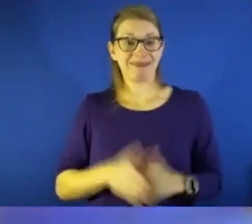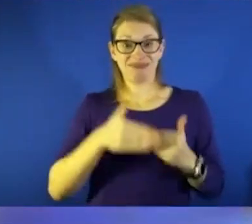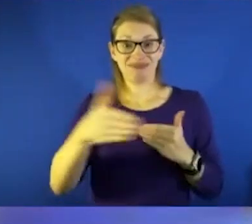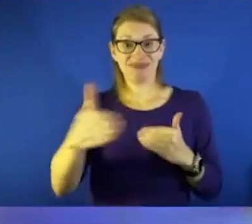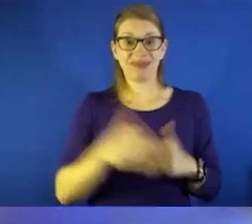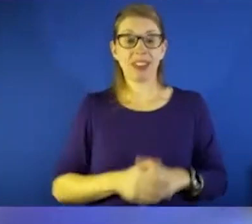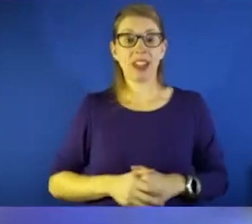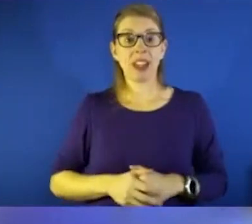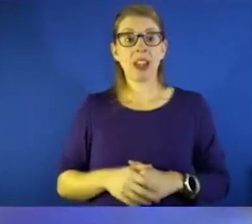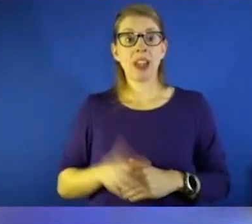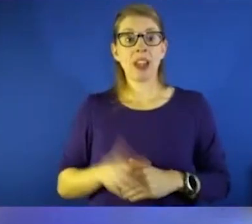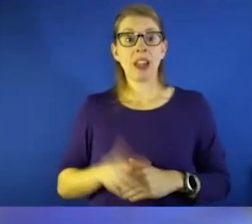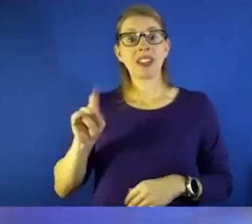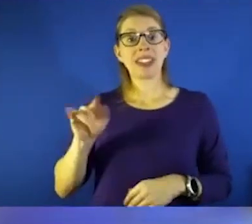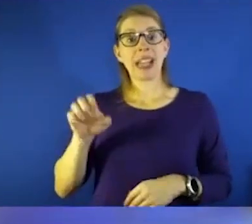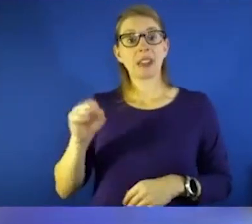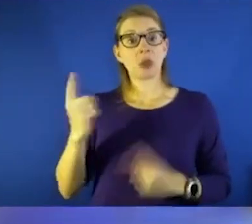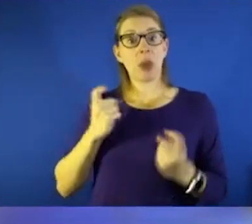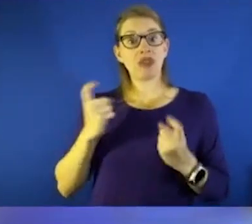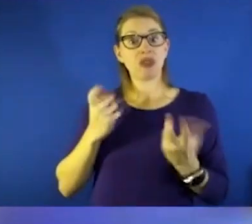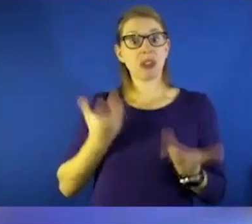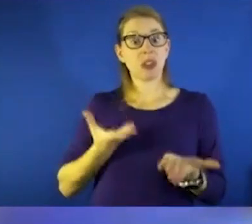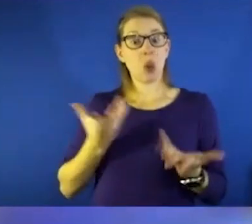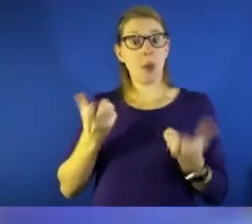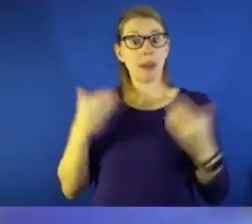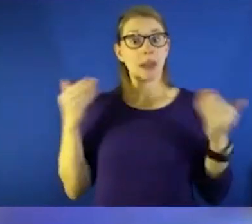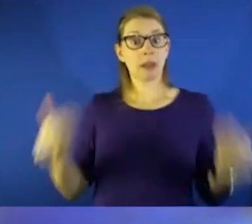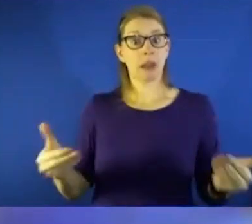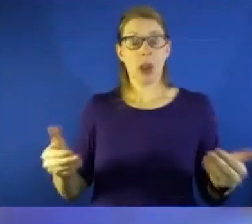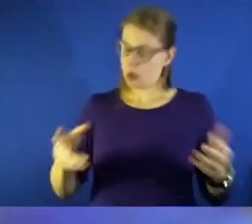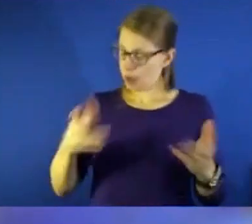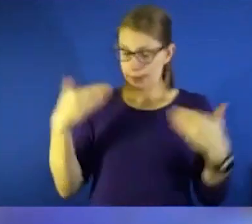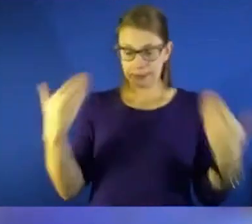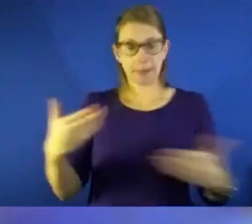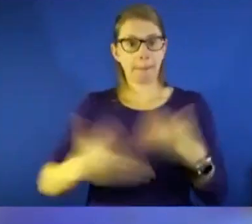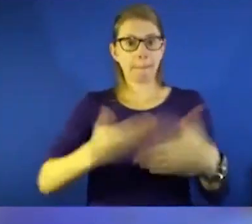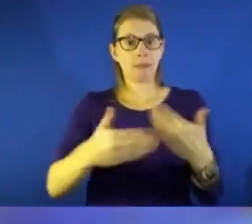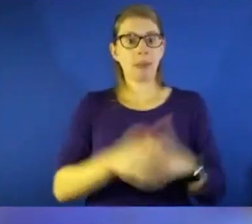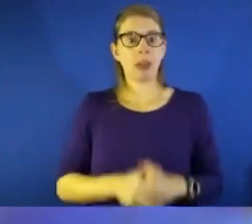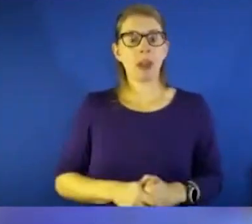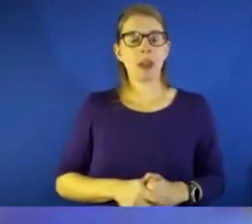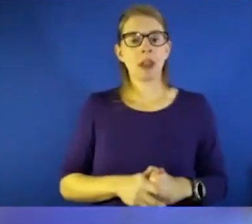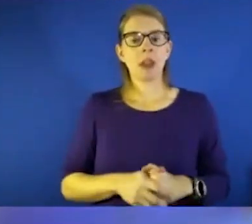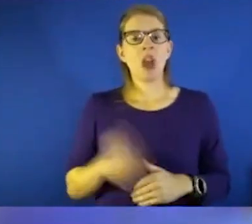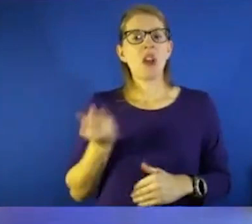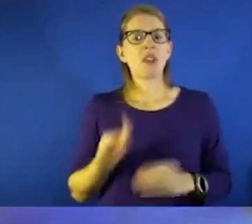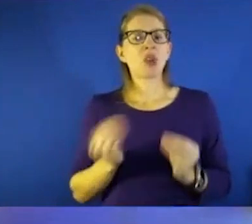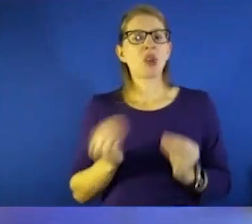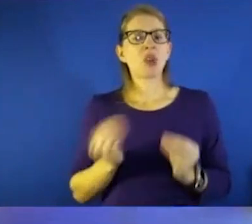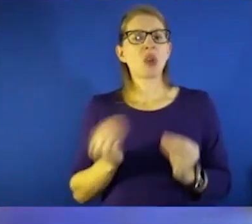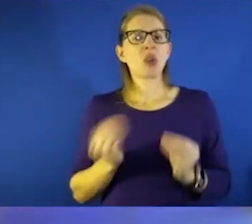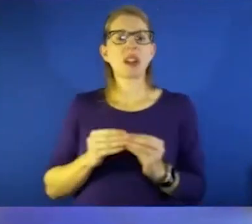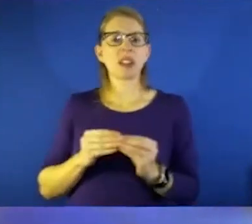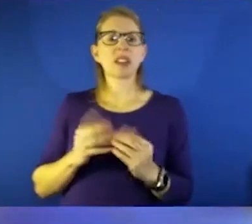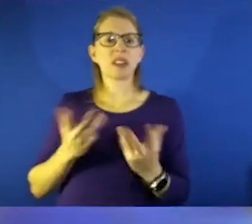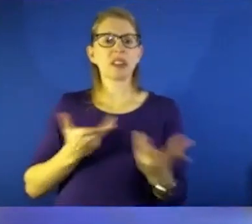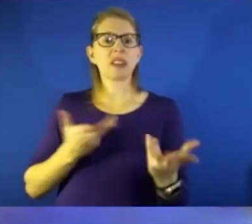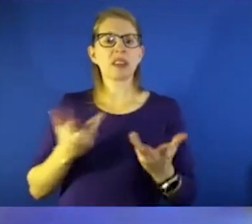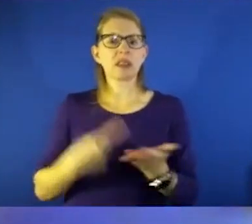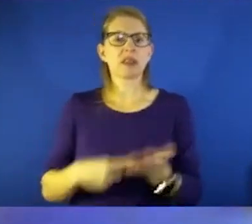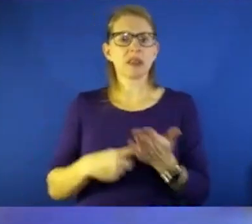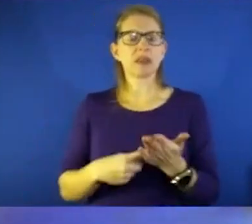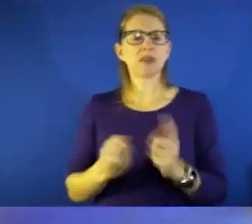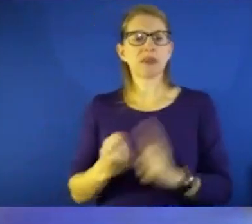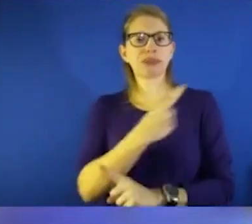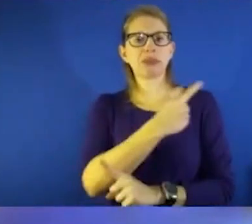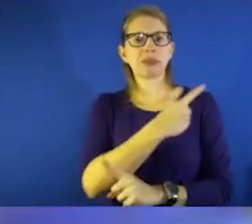any? You want me to roll on? Let's go. Let's roll on. We're going to, well, we got a few more riffs coming. But I know you do. Yeah, I know you do. Yeah.